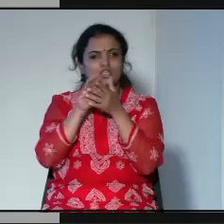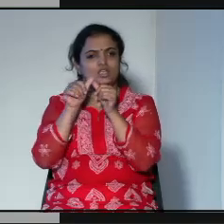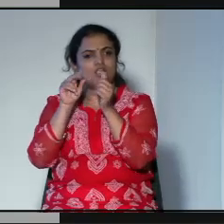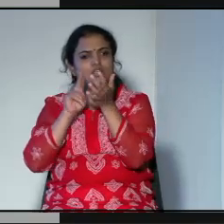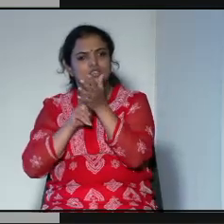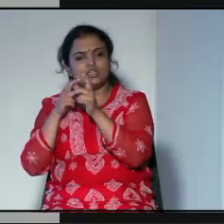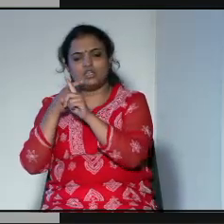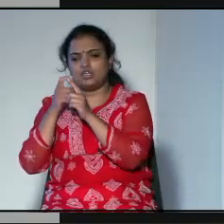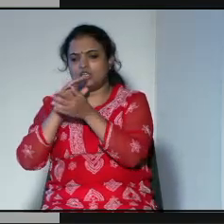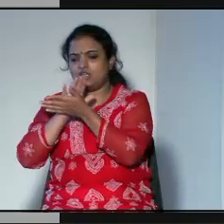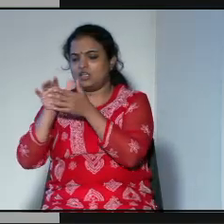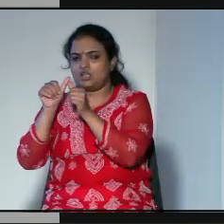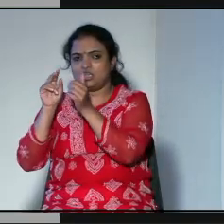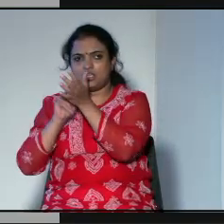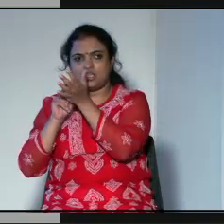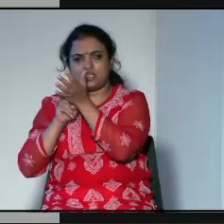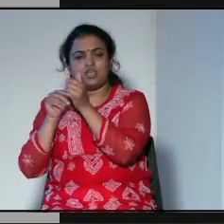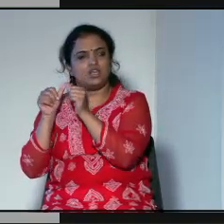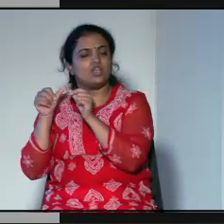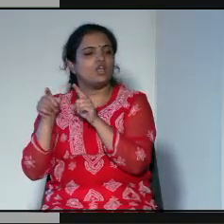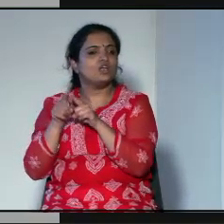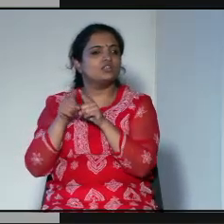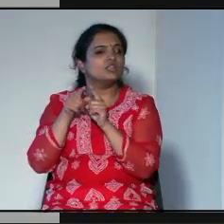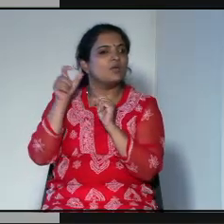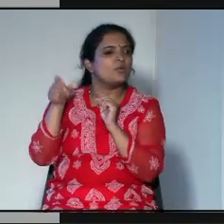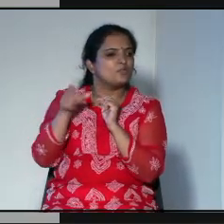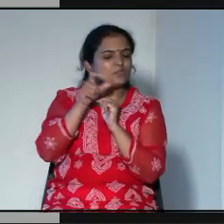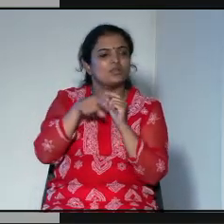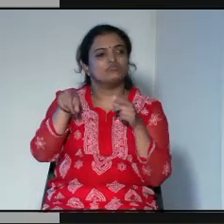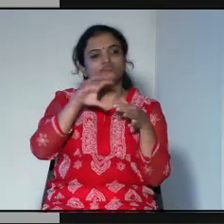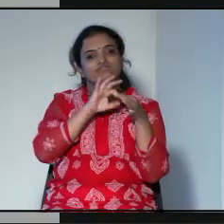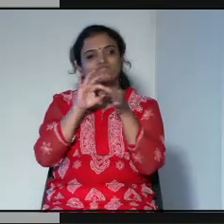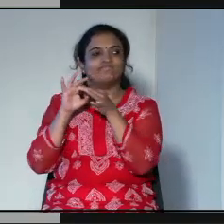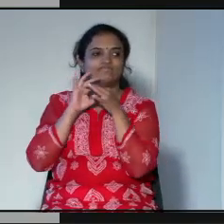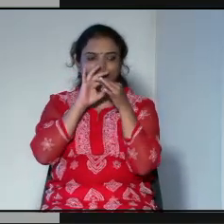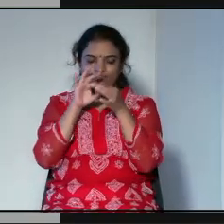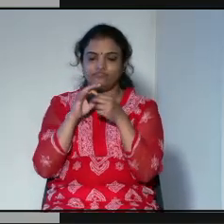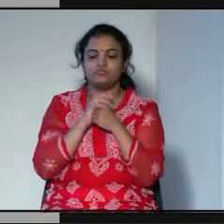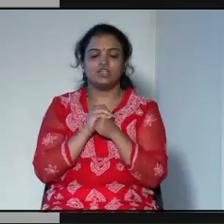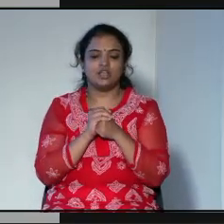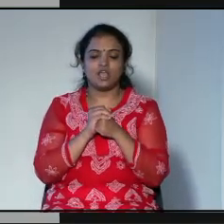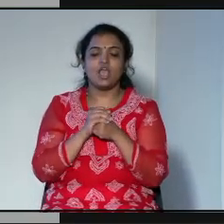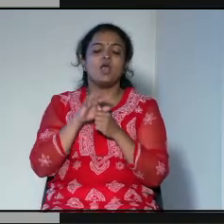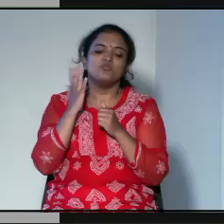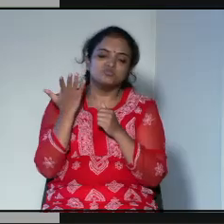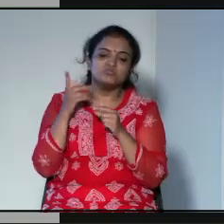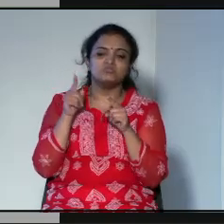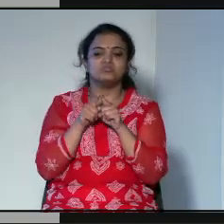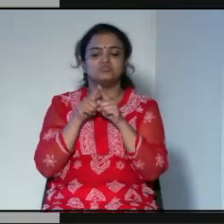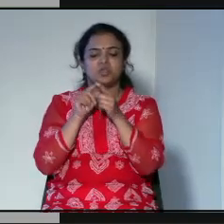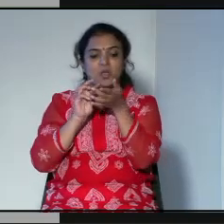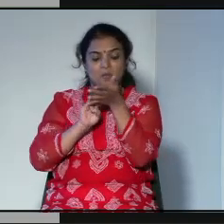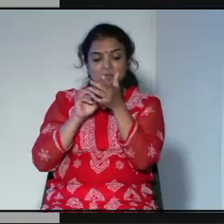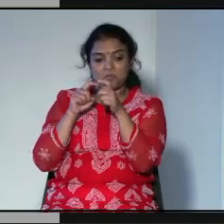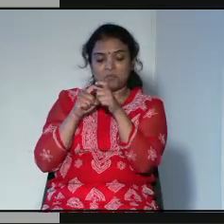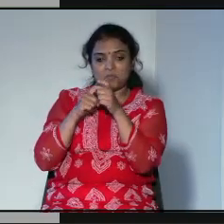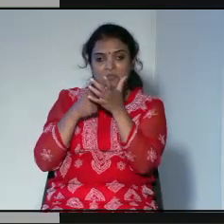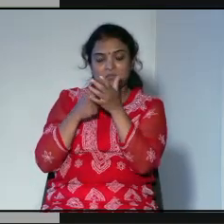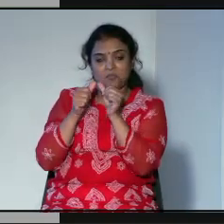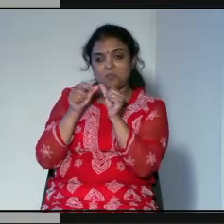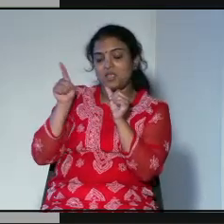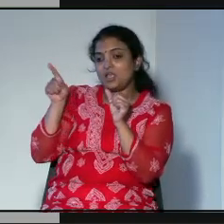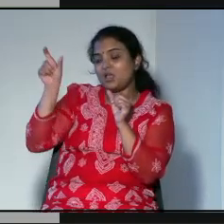place. But before we move forward with the flow of Meera Mukherjee's life and work, I'd like